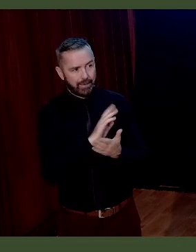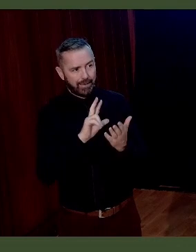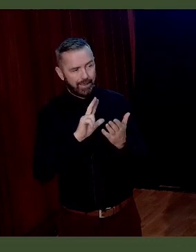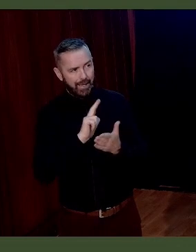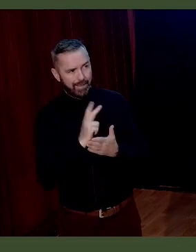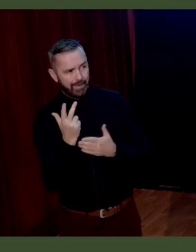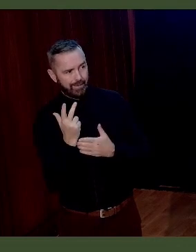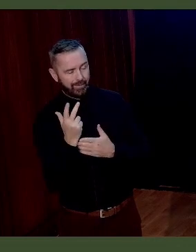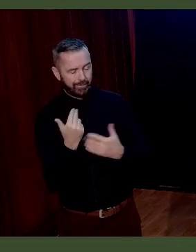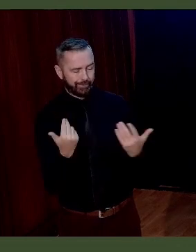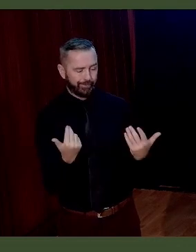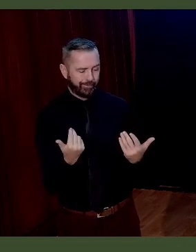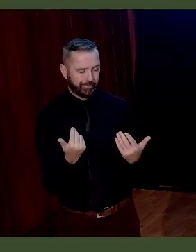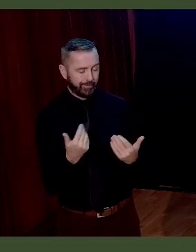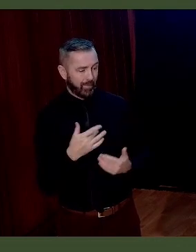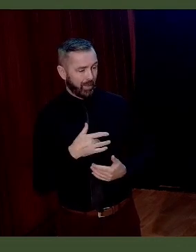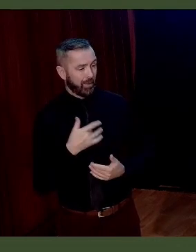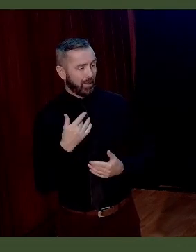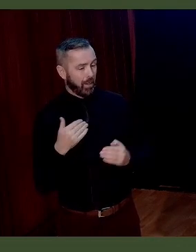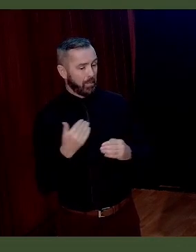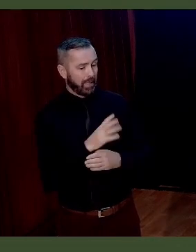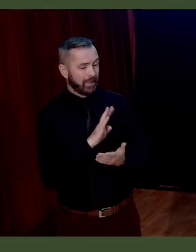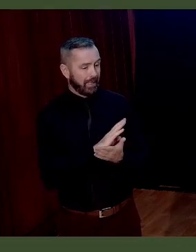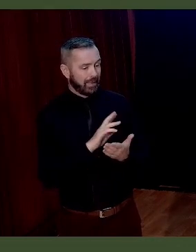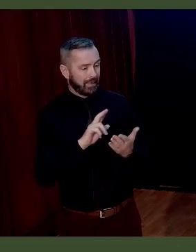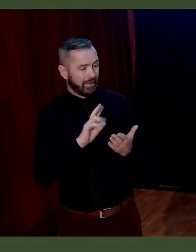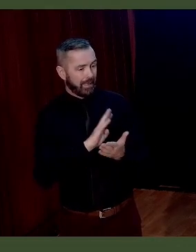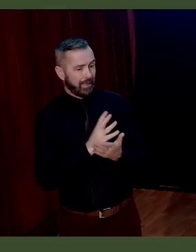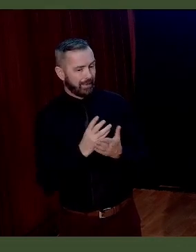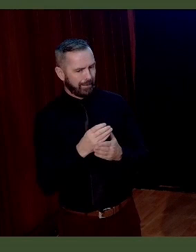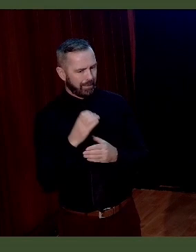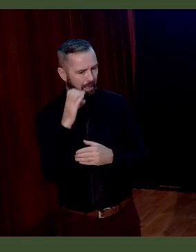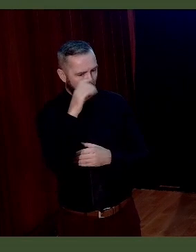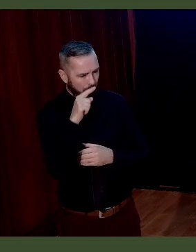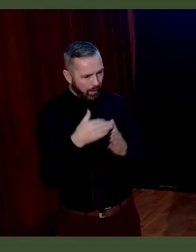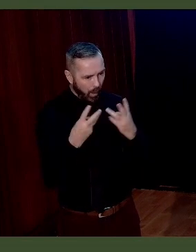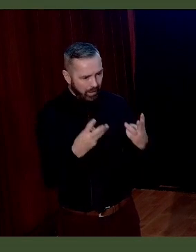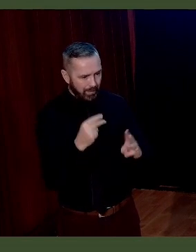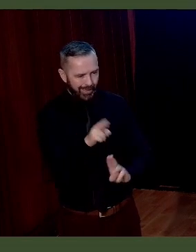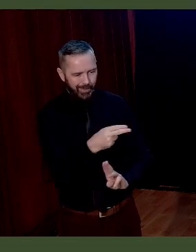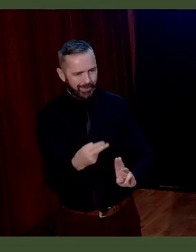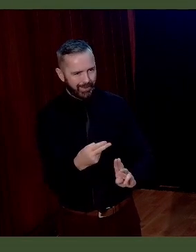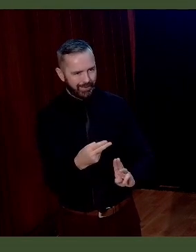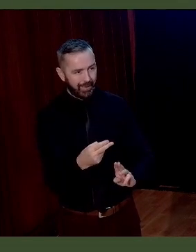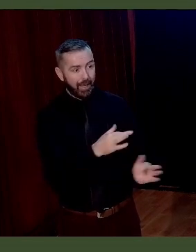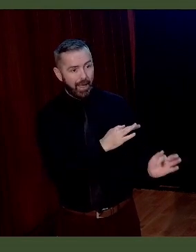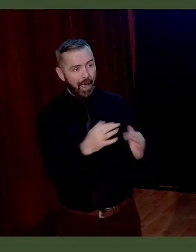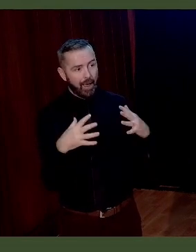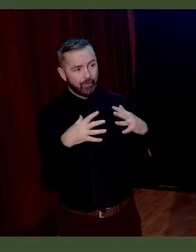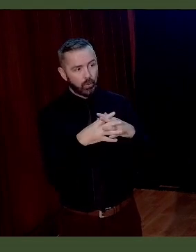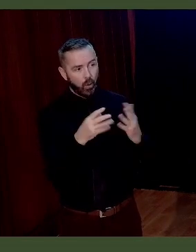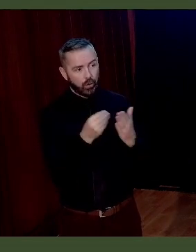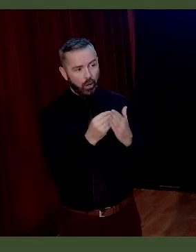This was hopelessly optimistic by 1919. Post-war inflation in building